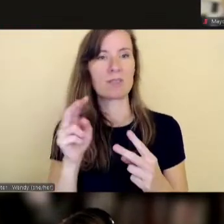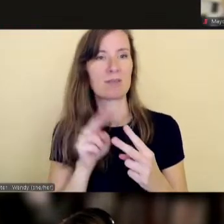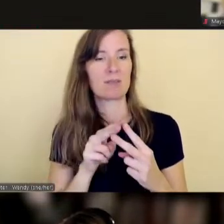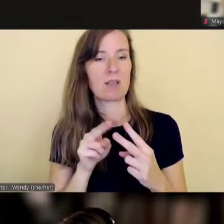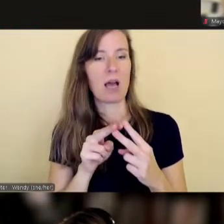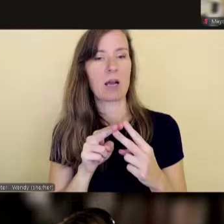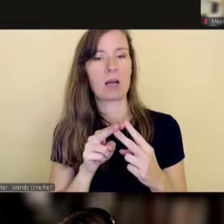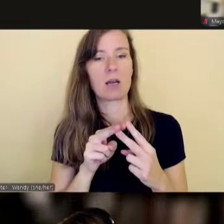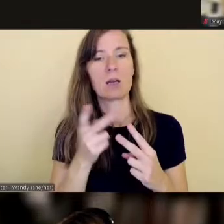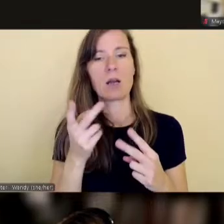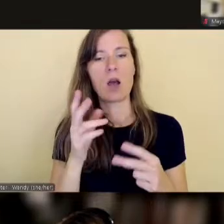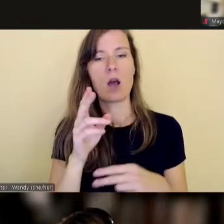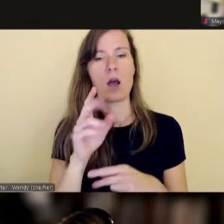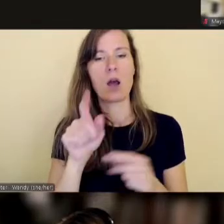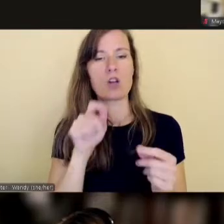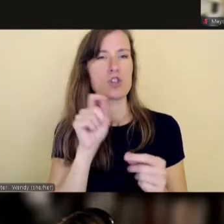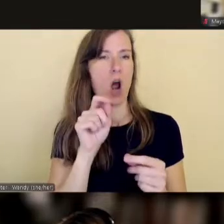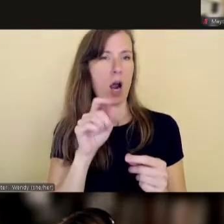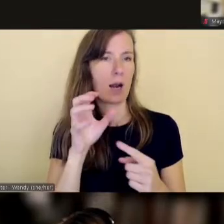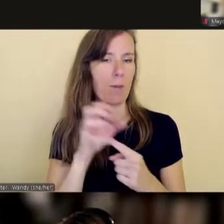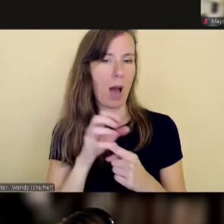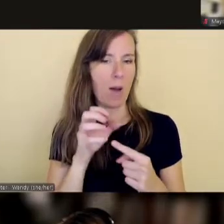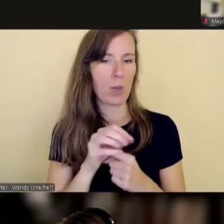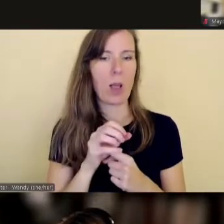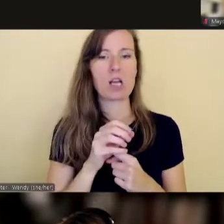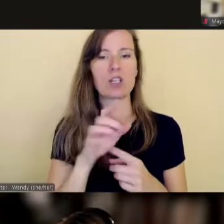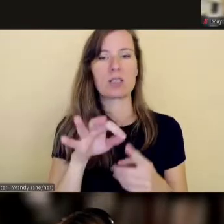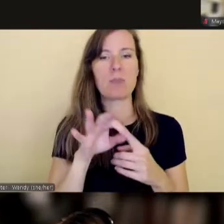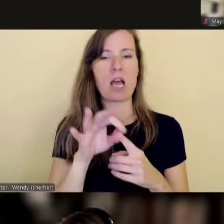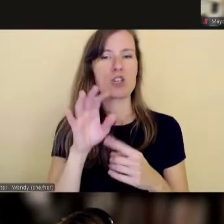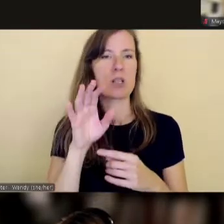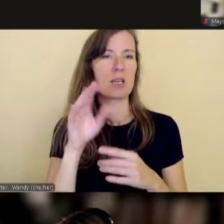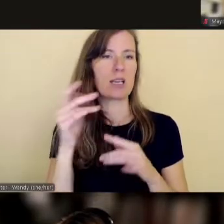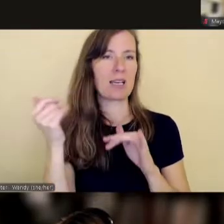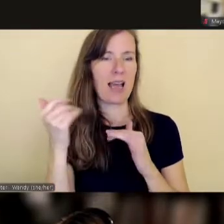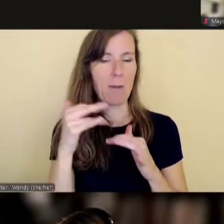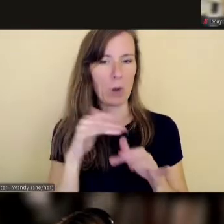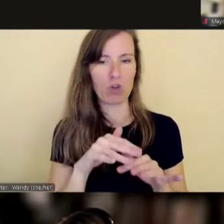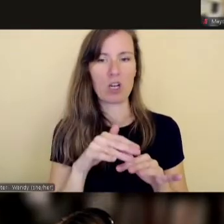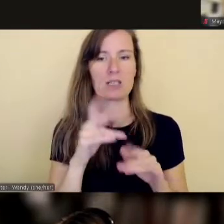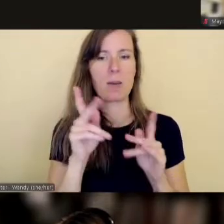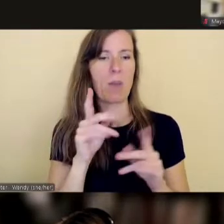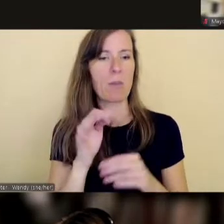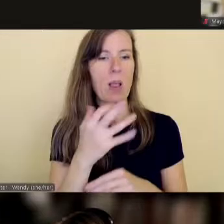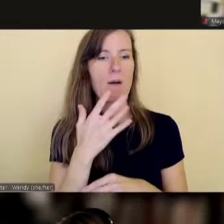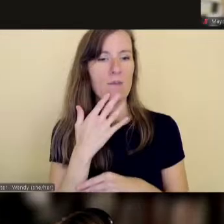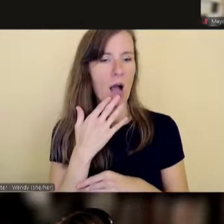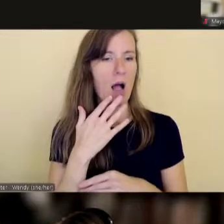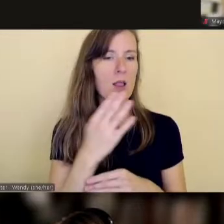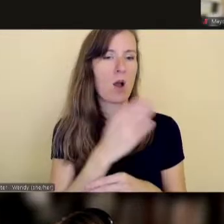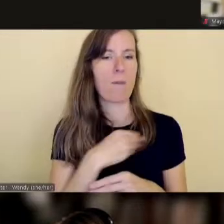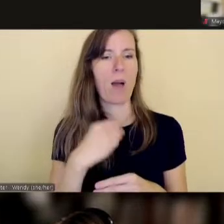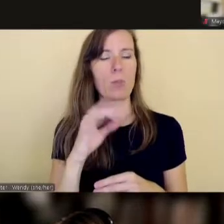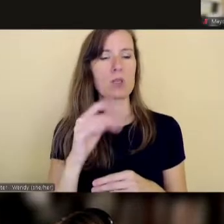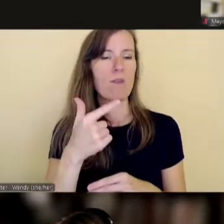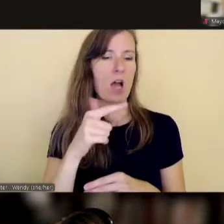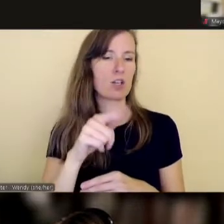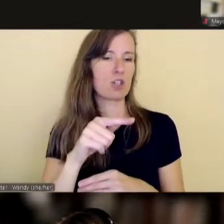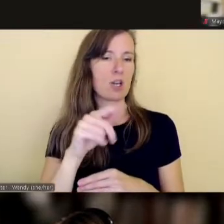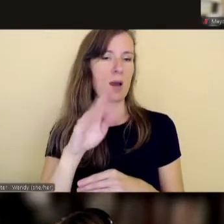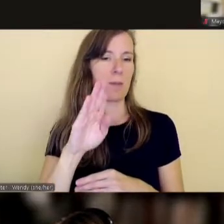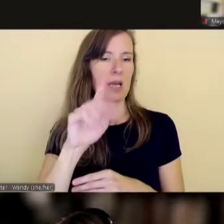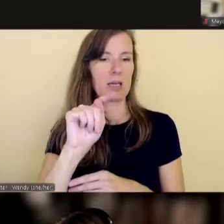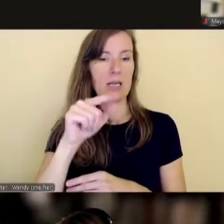of the LGBTQ+ population, and federal workers, to relevant resources, including reinvigorated mutual aid networks that empower community to